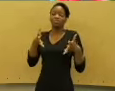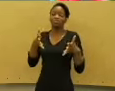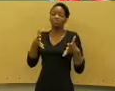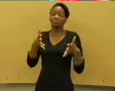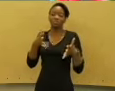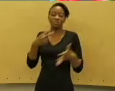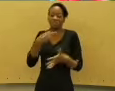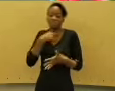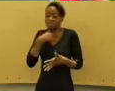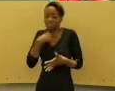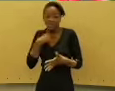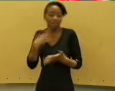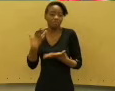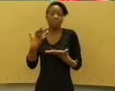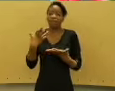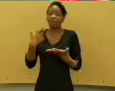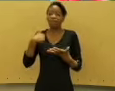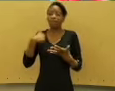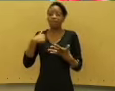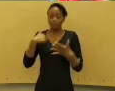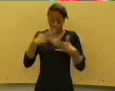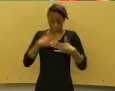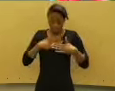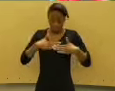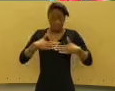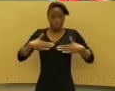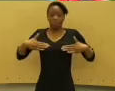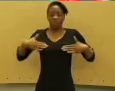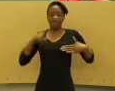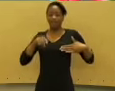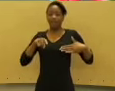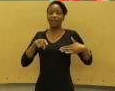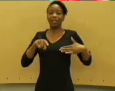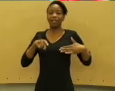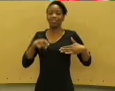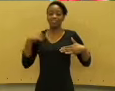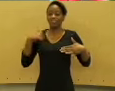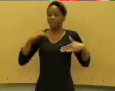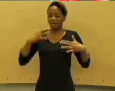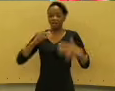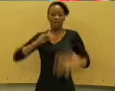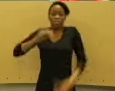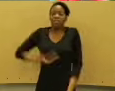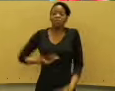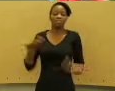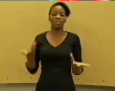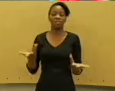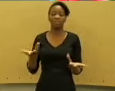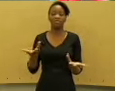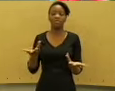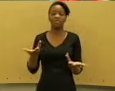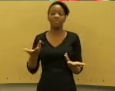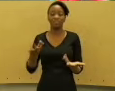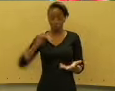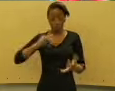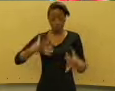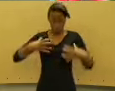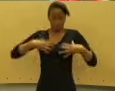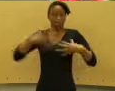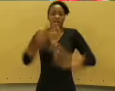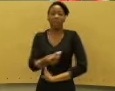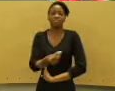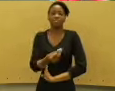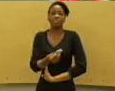to hide the fact that I'm growing breasts and I'm a woman, and women have breasts. It's something